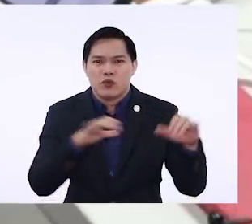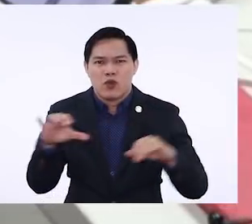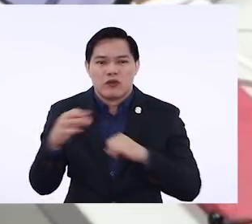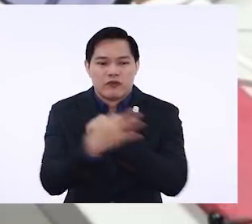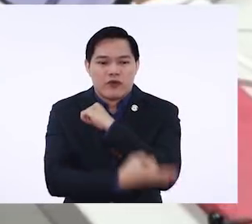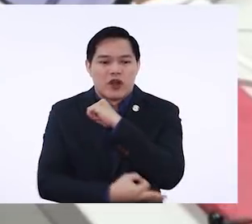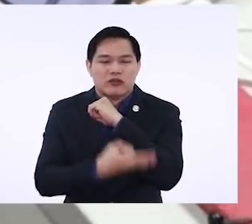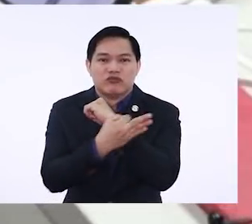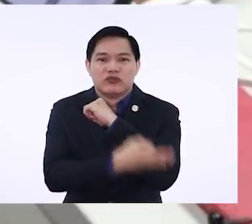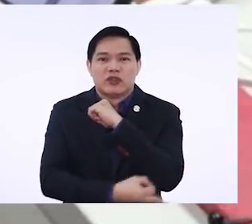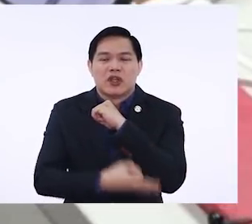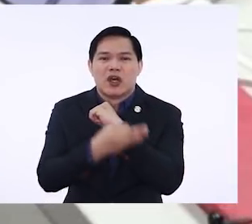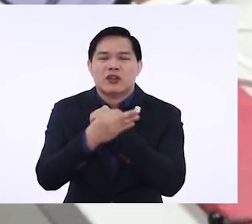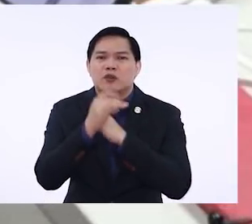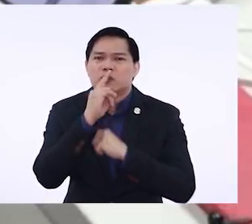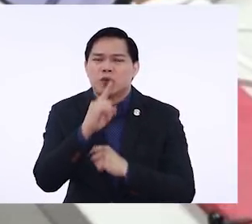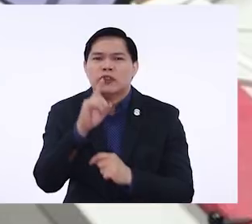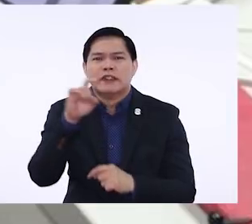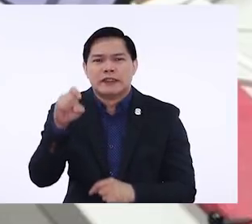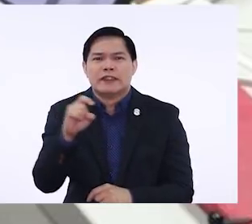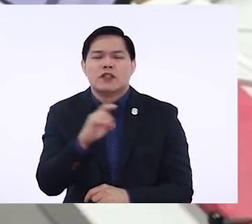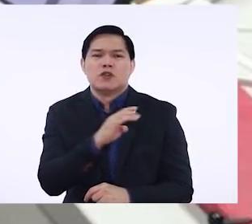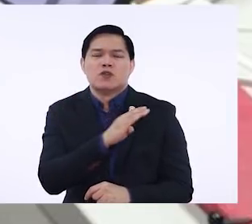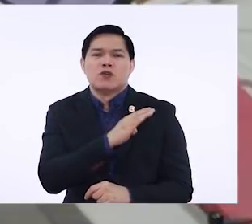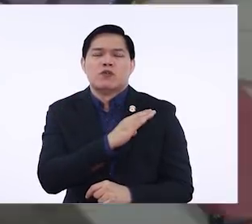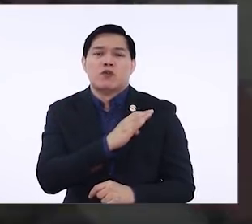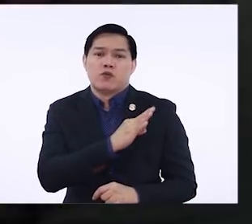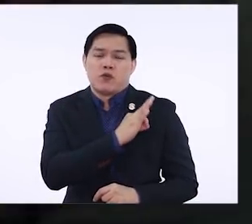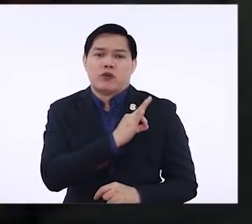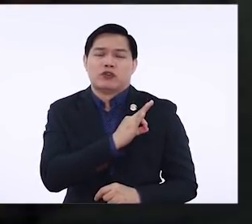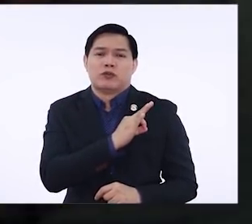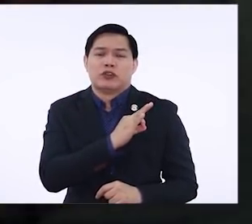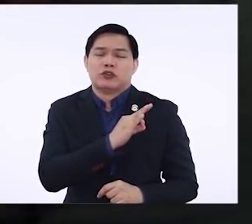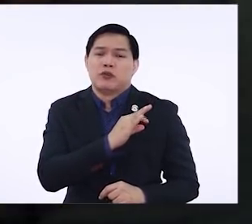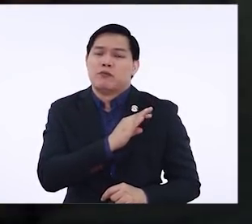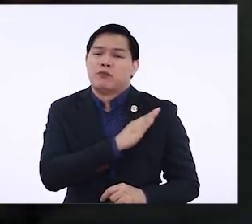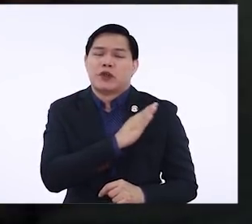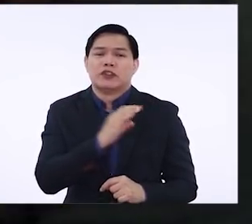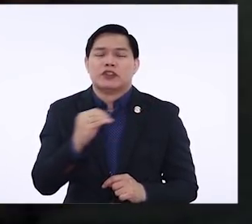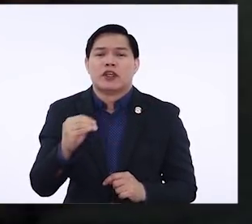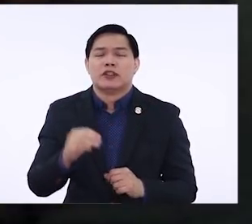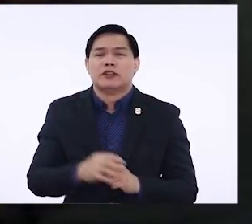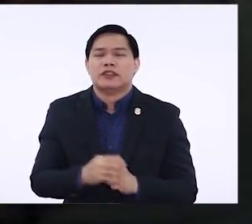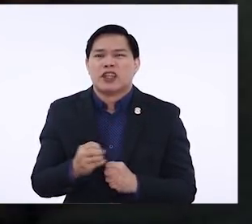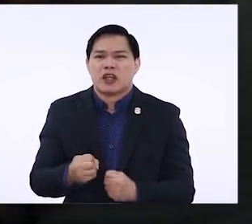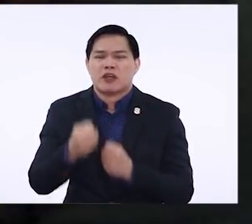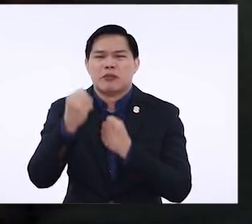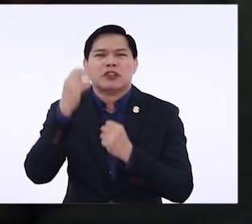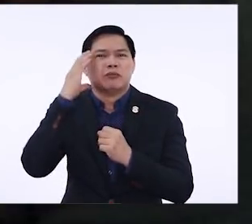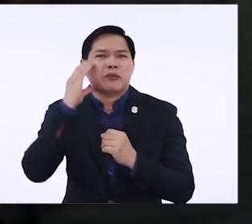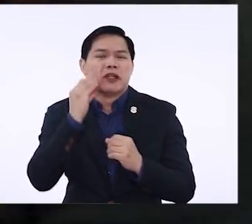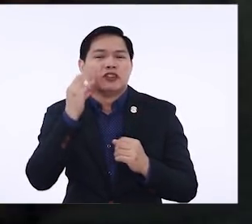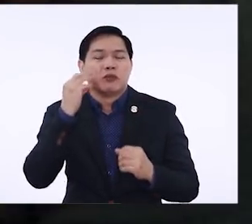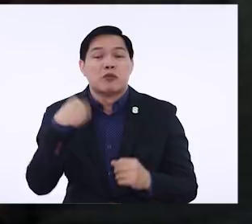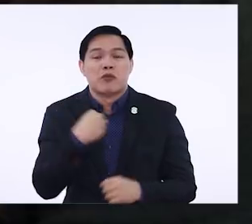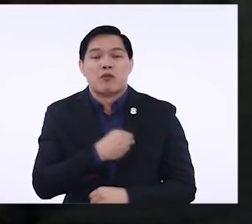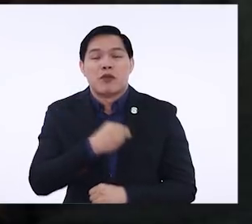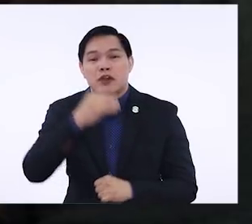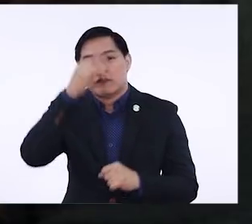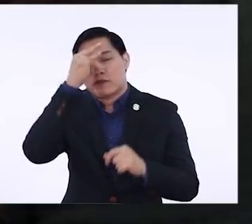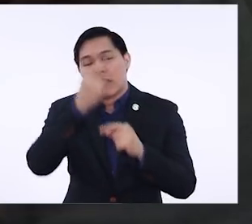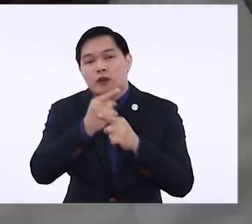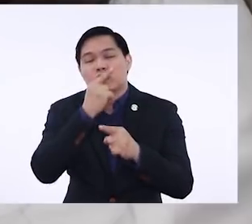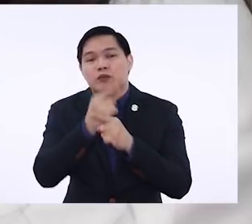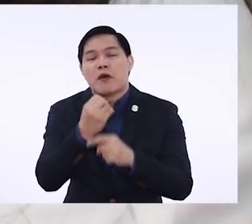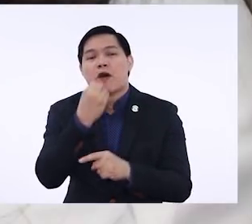foreign land truly makes a lot of courage and sacrifices, which is what most of brethren in Hong Kong are experiencing, as most of them are